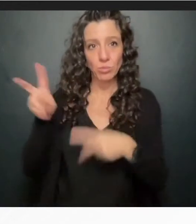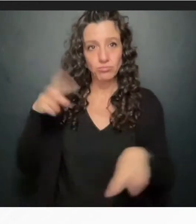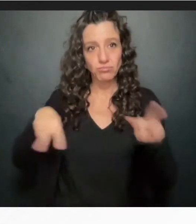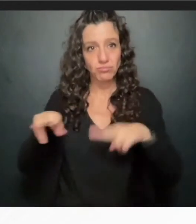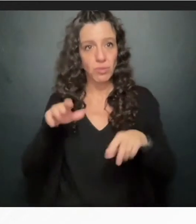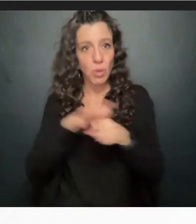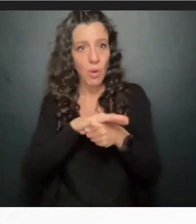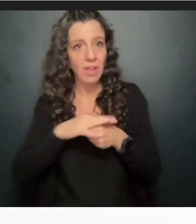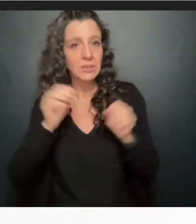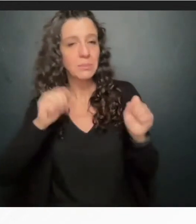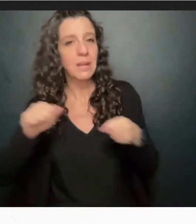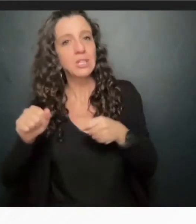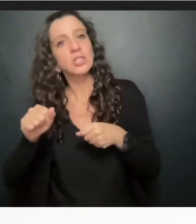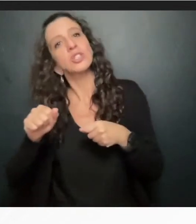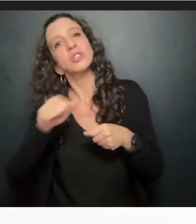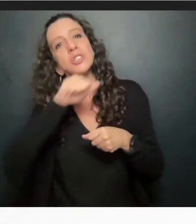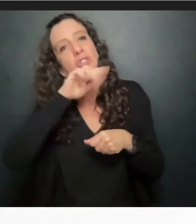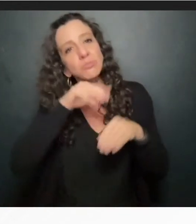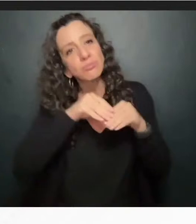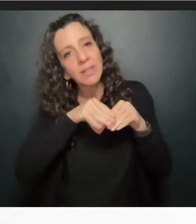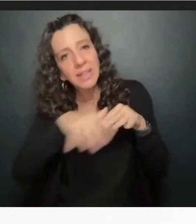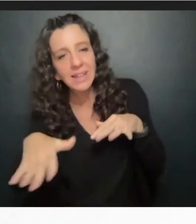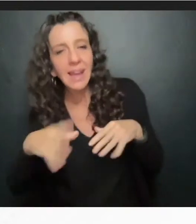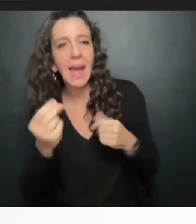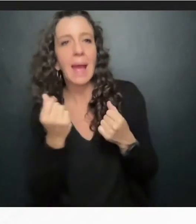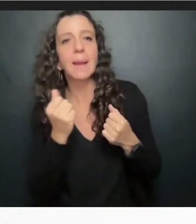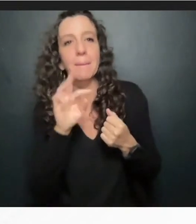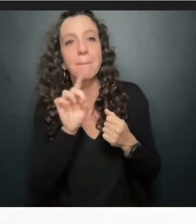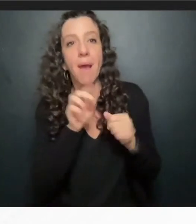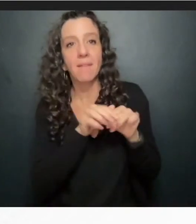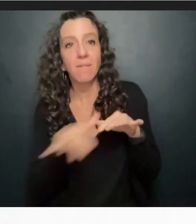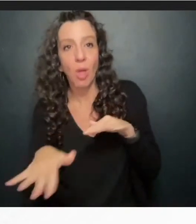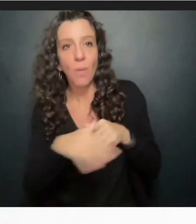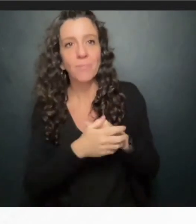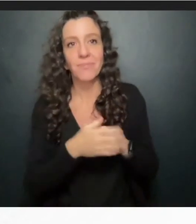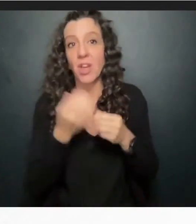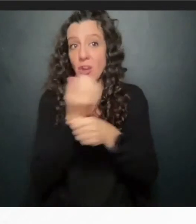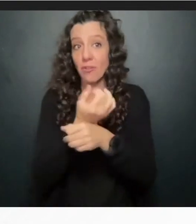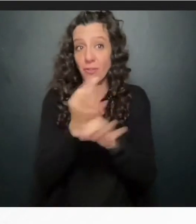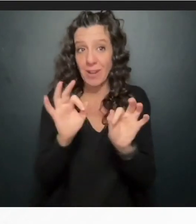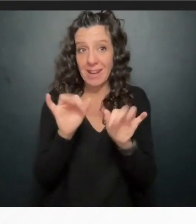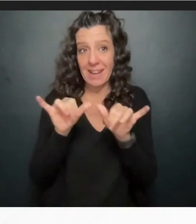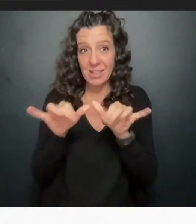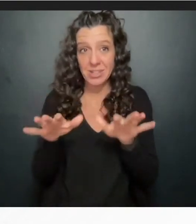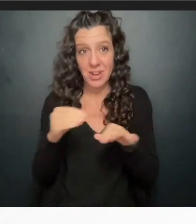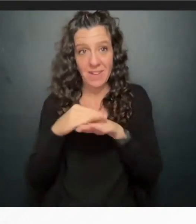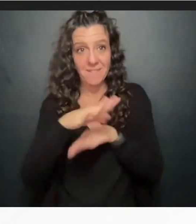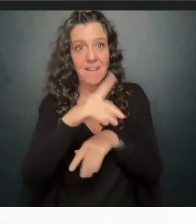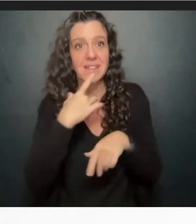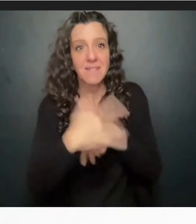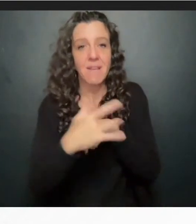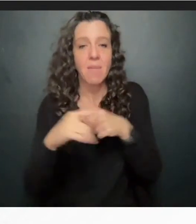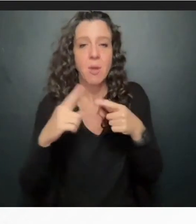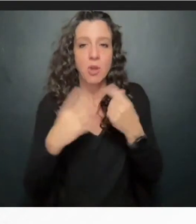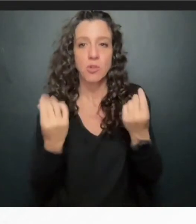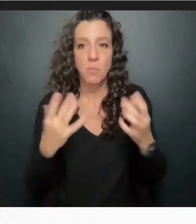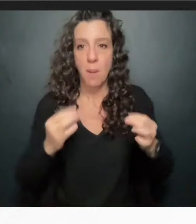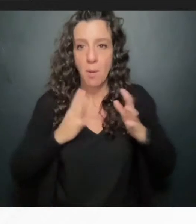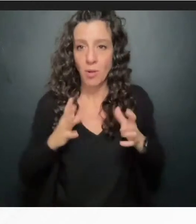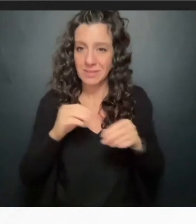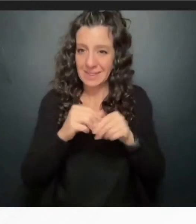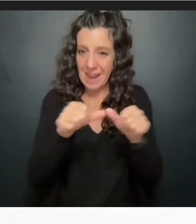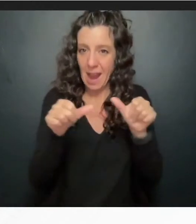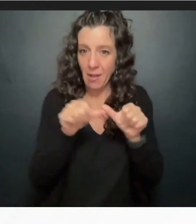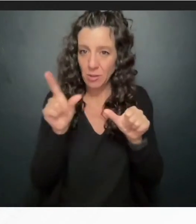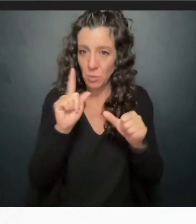flows. Free engineering advice is available to property owners in burn areas to help them protect their homes against the threat